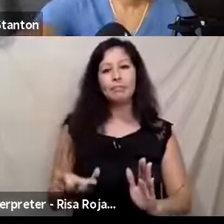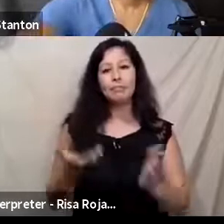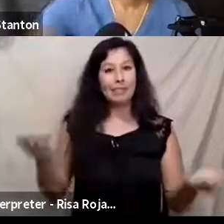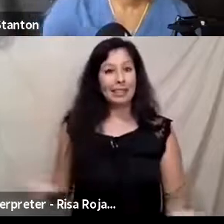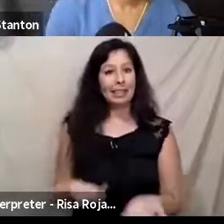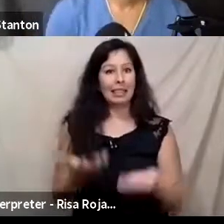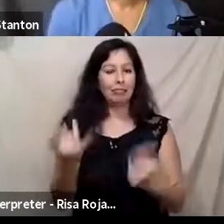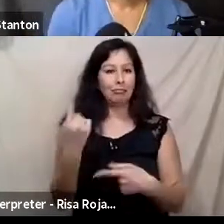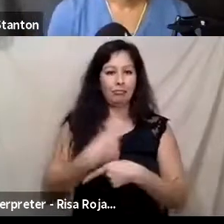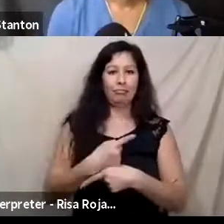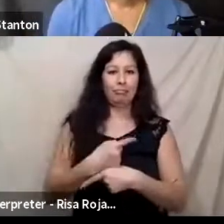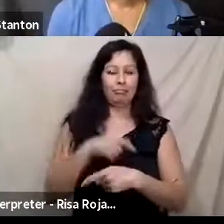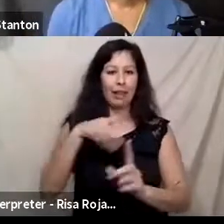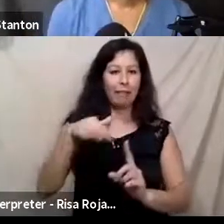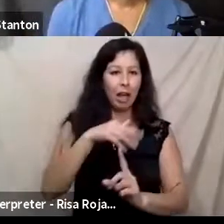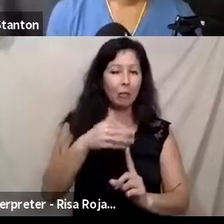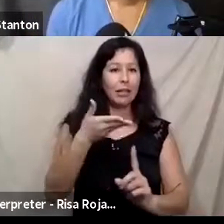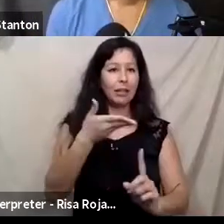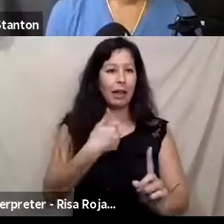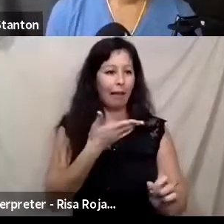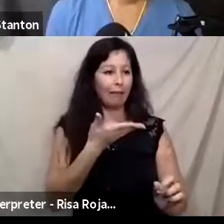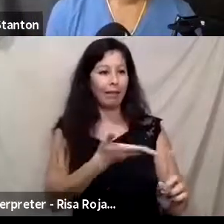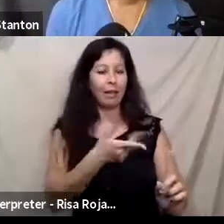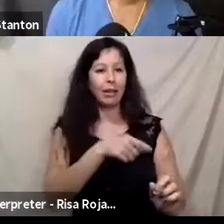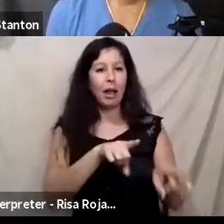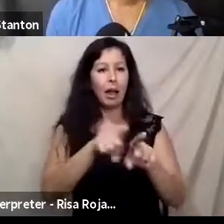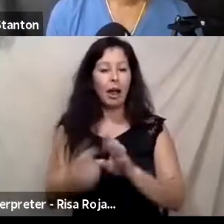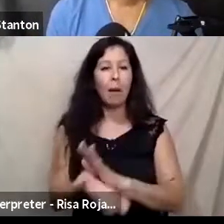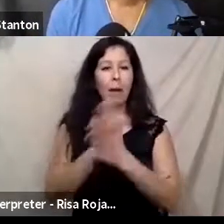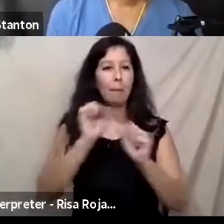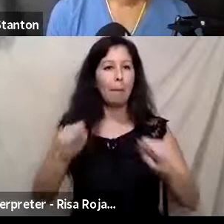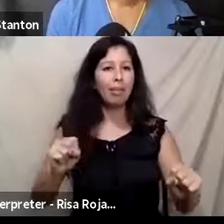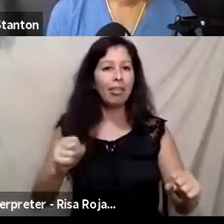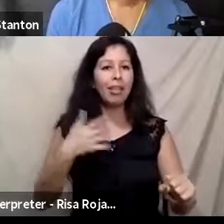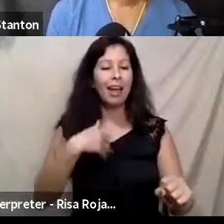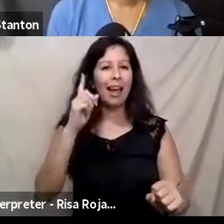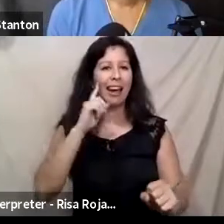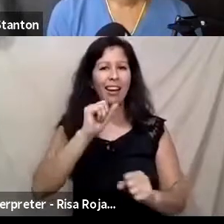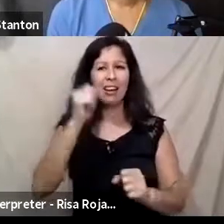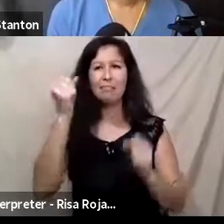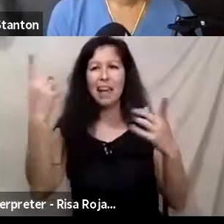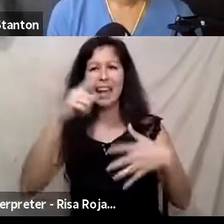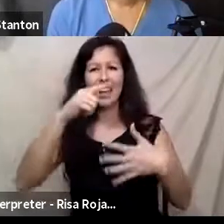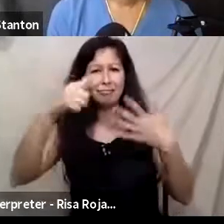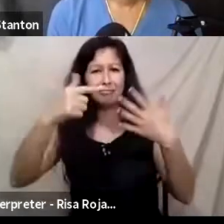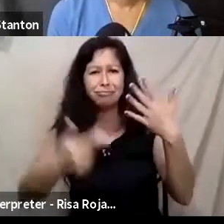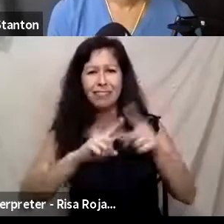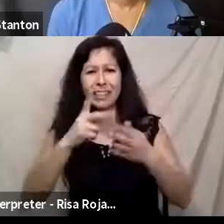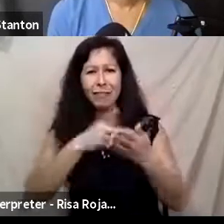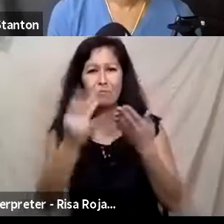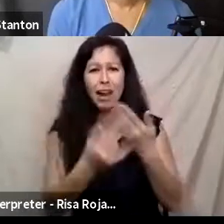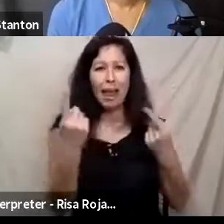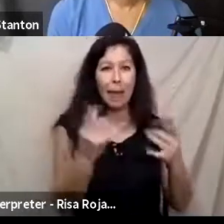here we are in this environment where this also becomes a possibility. And I hear of all of these other projects that are happening and that are being